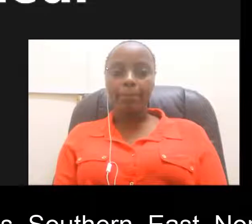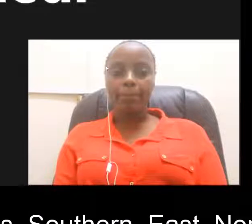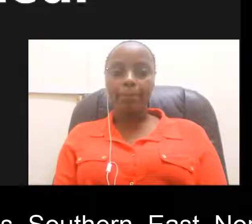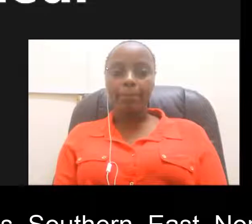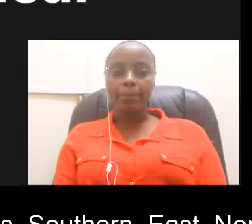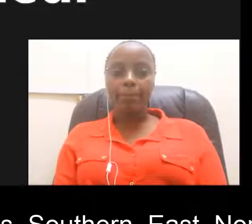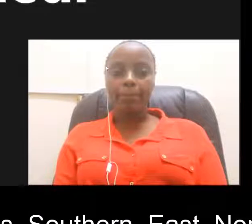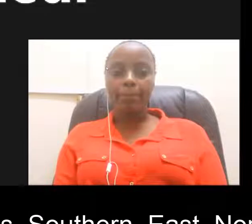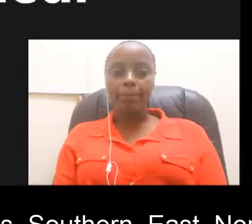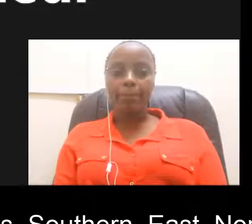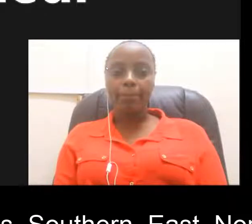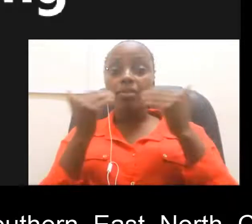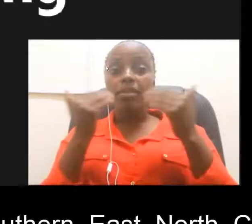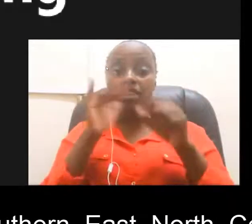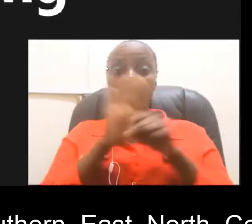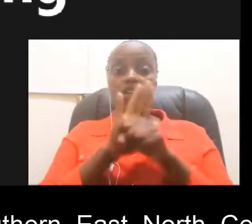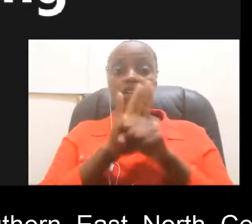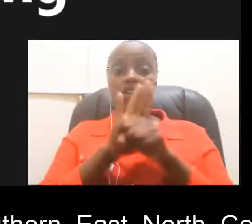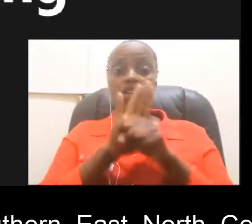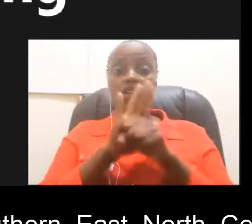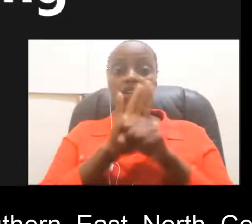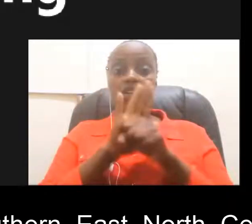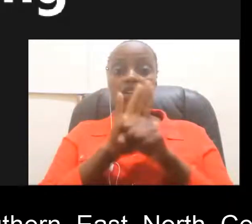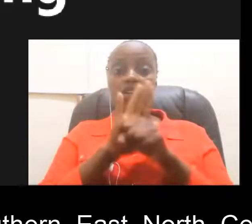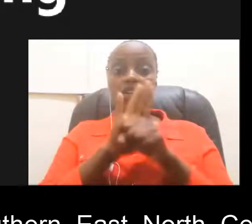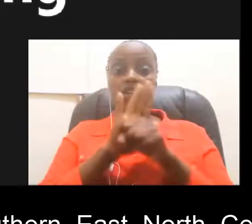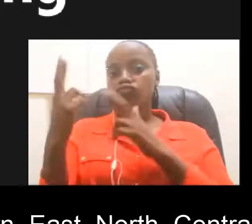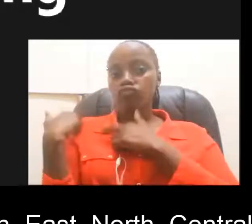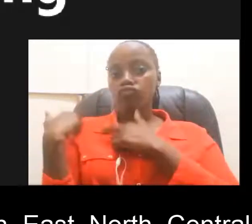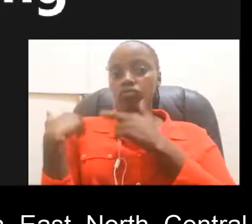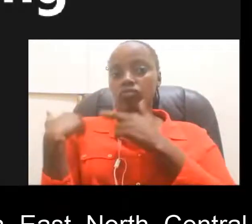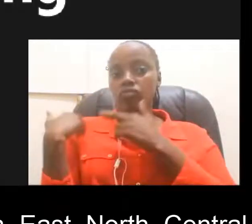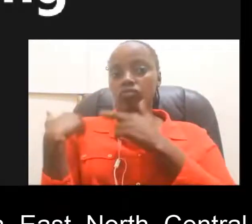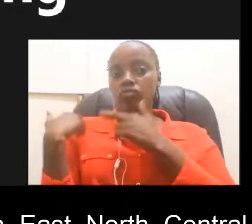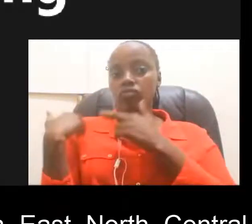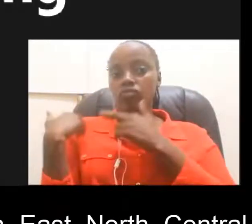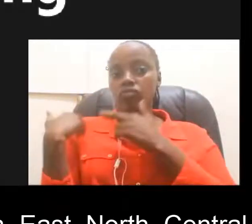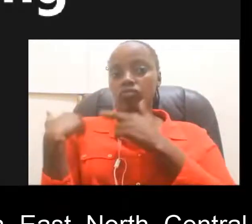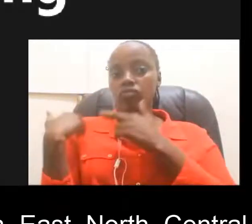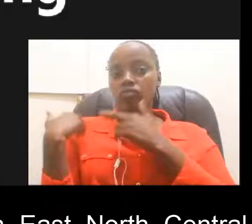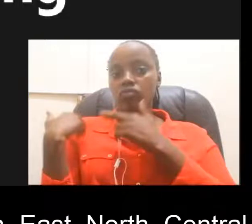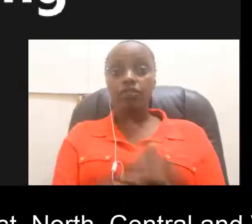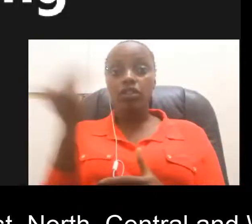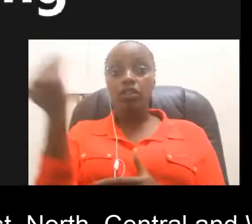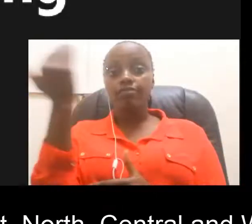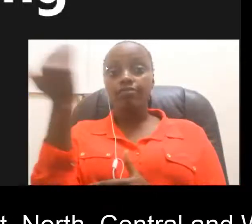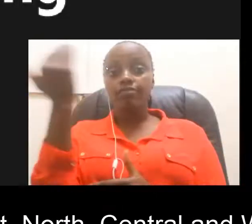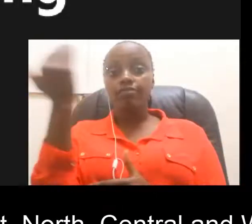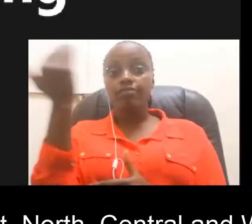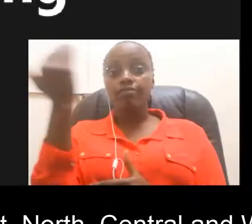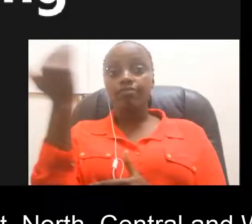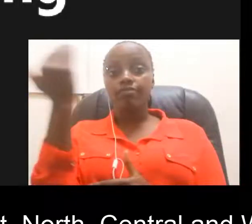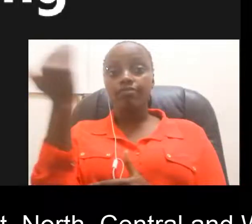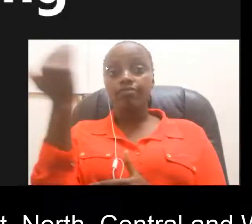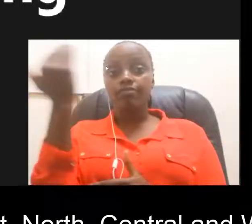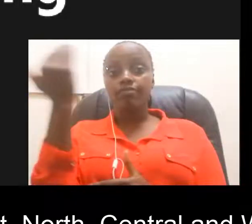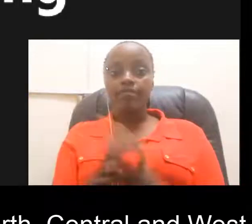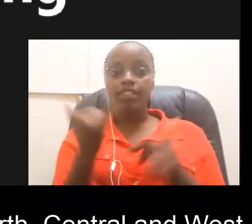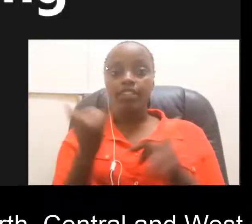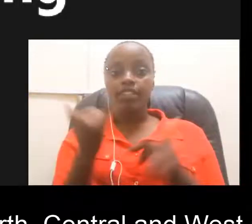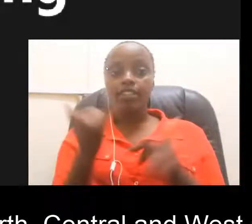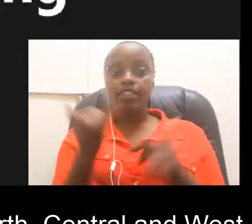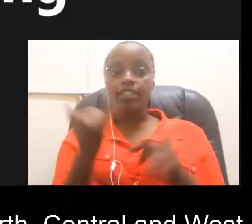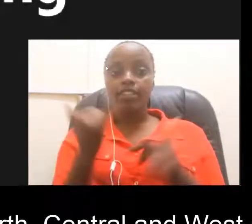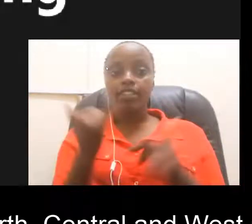Great. Thank you. Back to you, Anita. Thank you, Felicitas, for that presentation. So we want to move to the